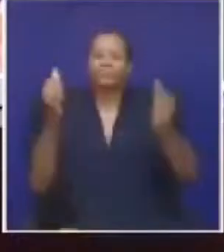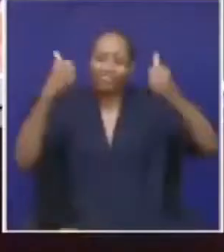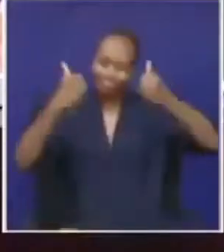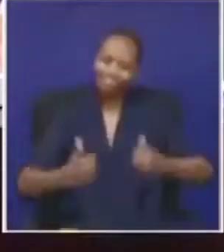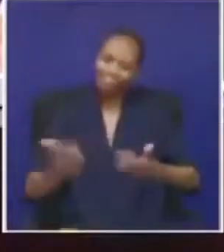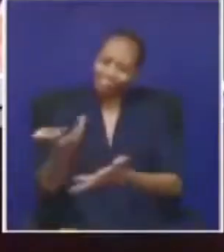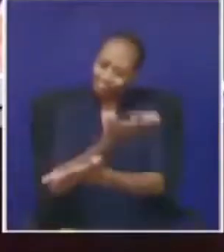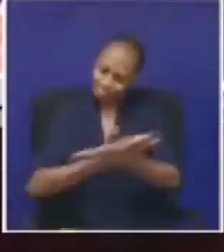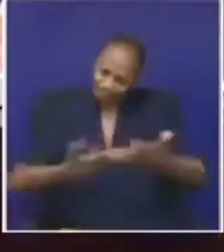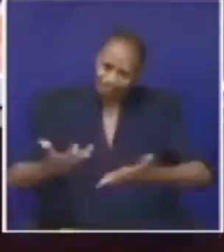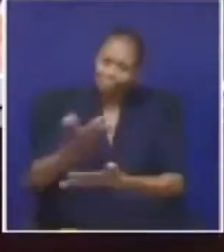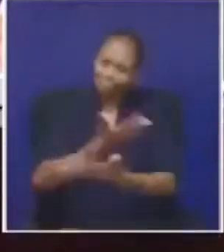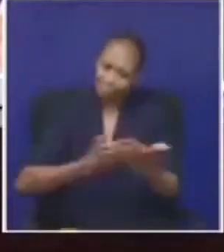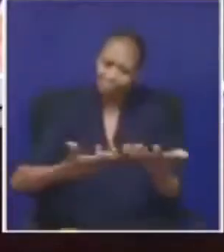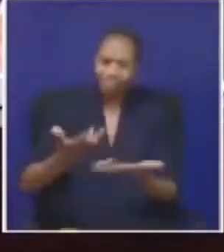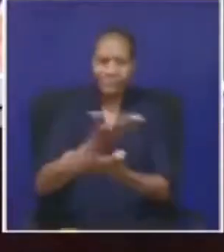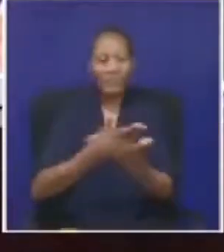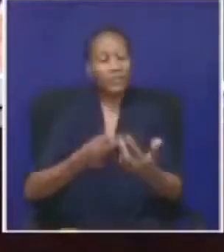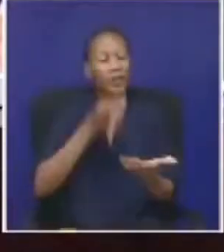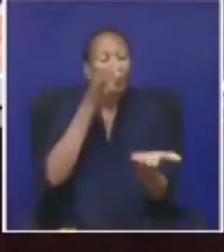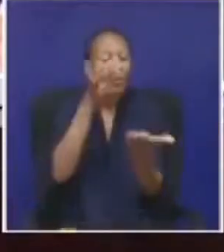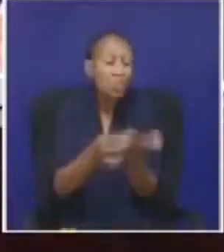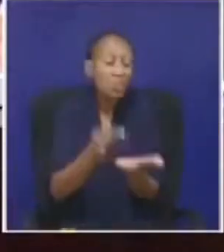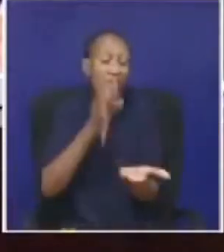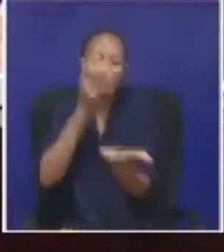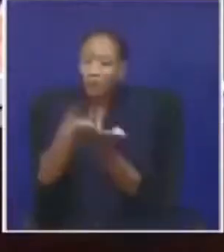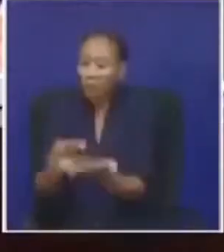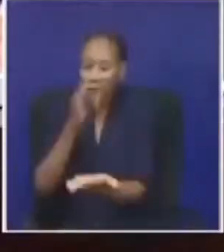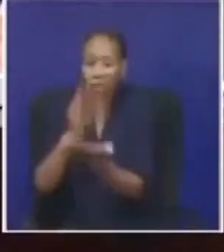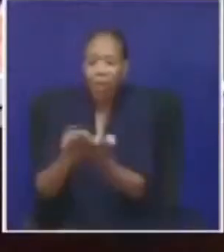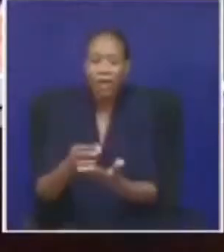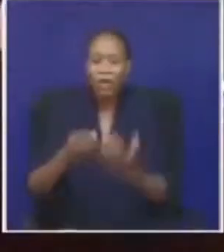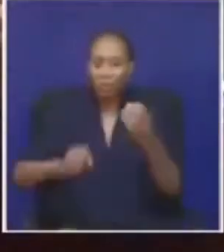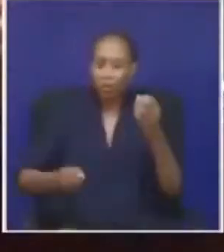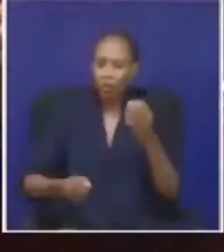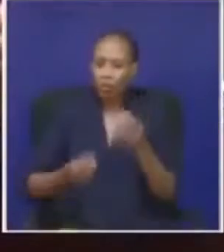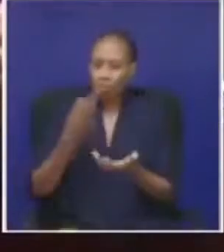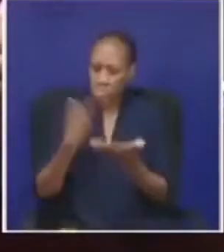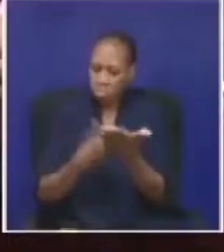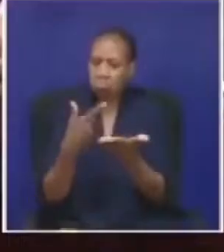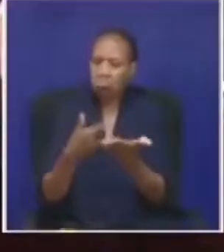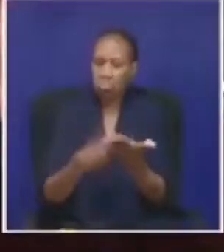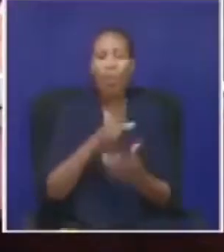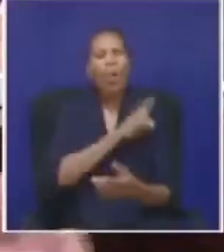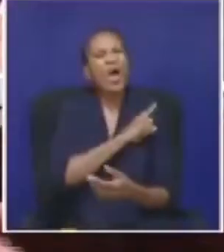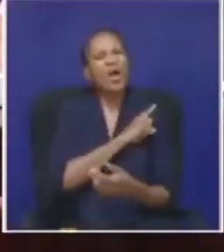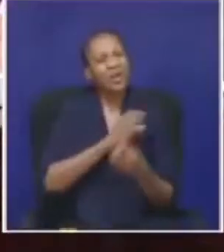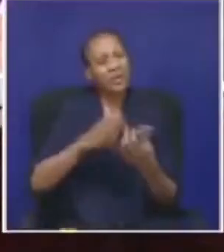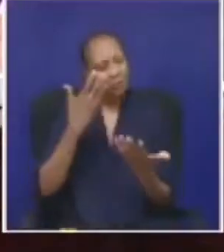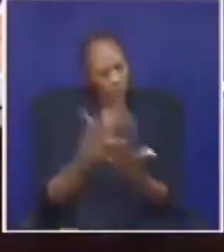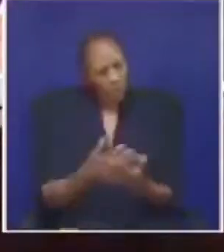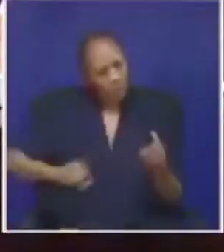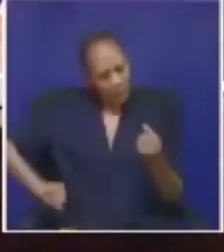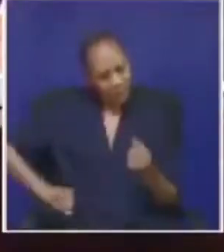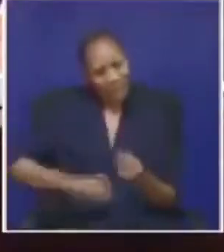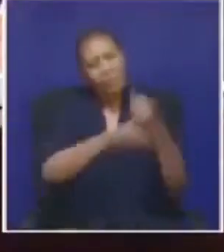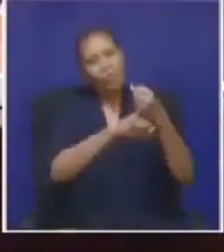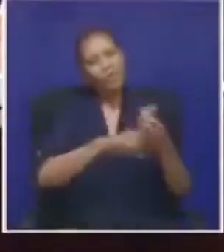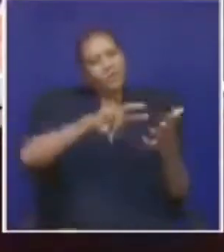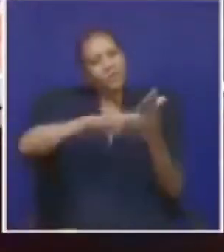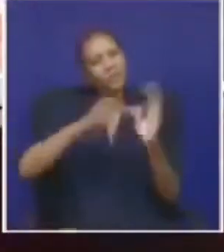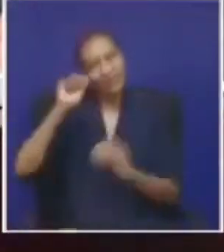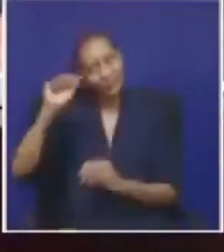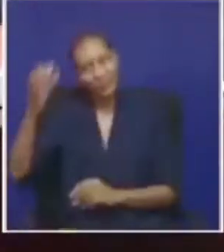to come out with proposals that seek to support the implementation of these priorities